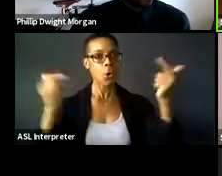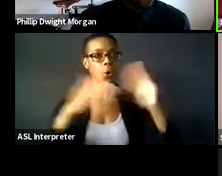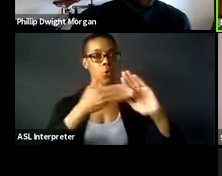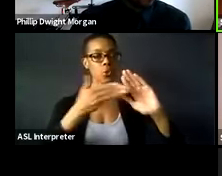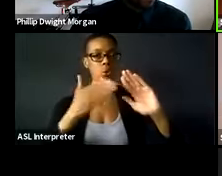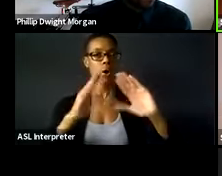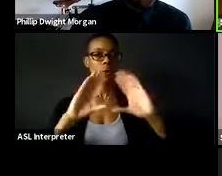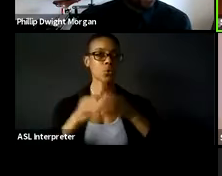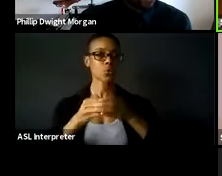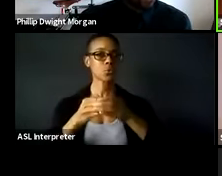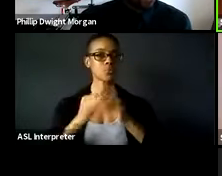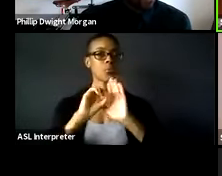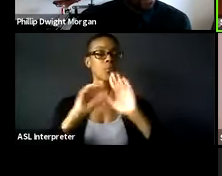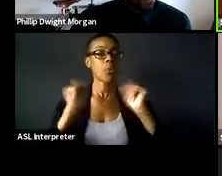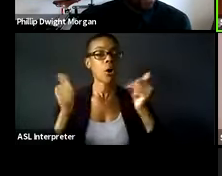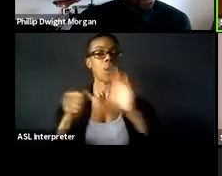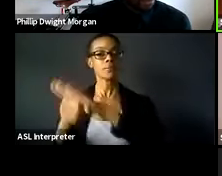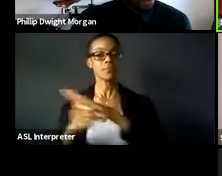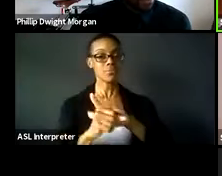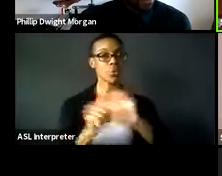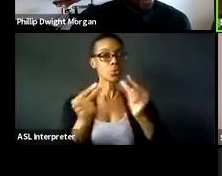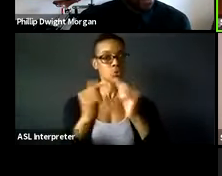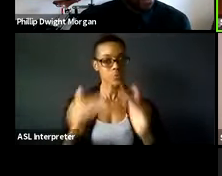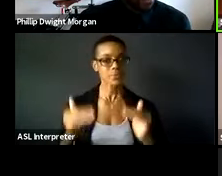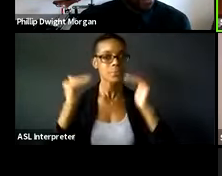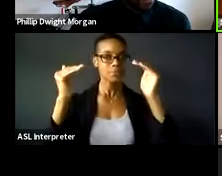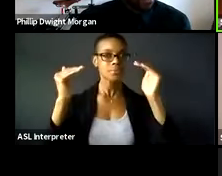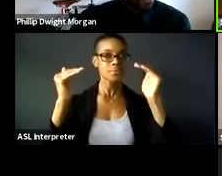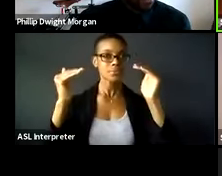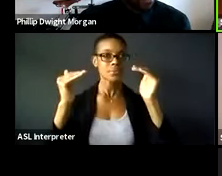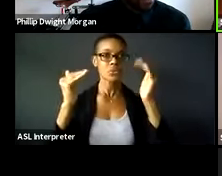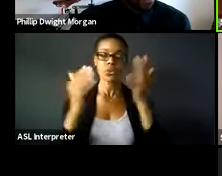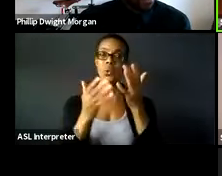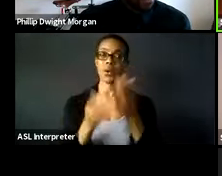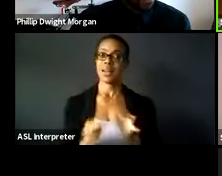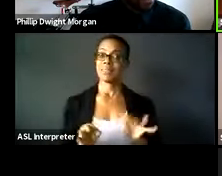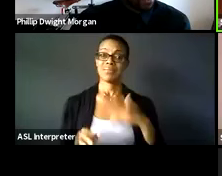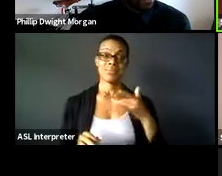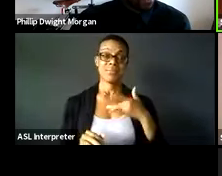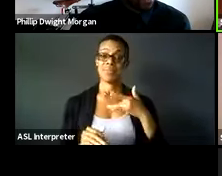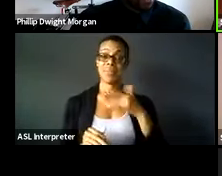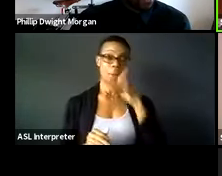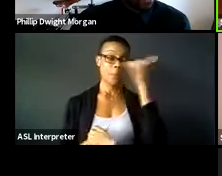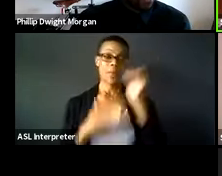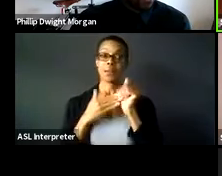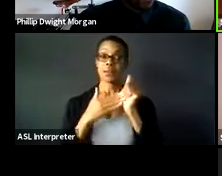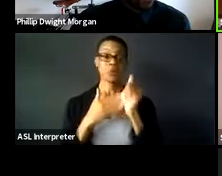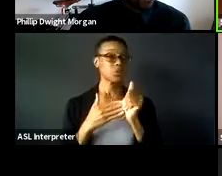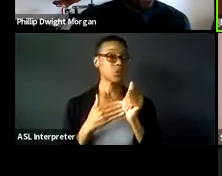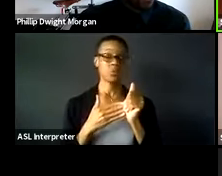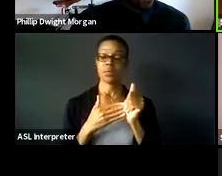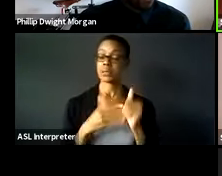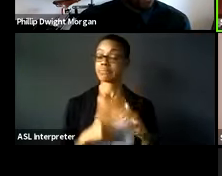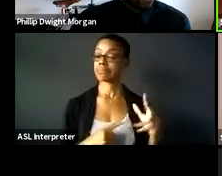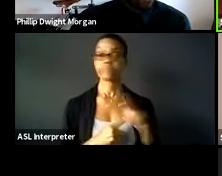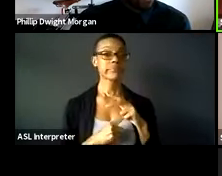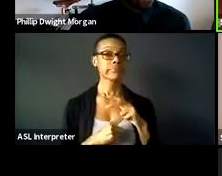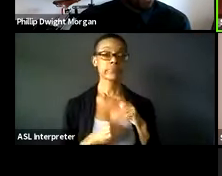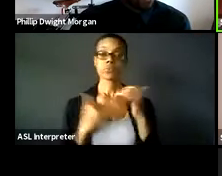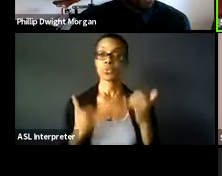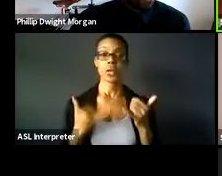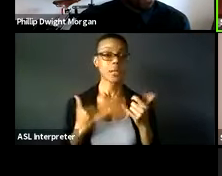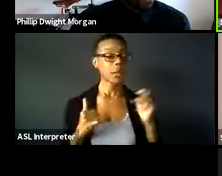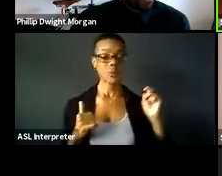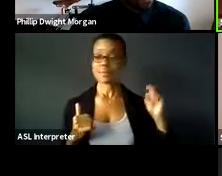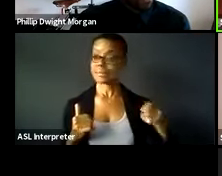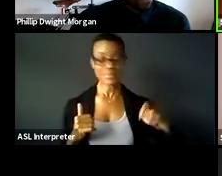community. So I think having Black leadership is critical right now. And that's why for